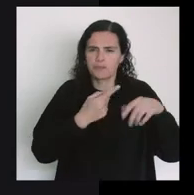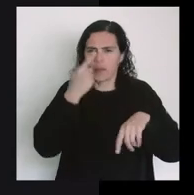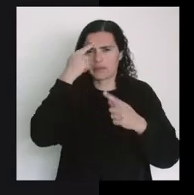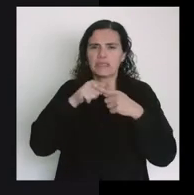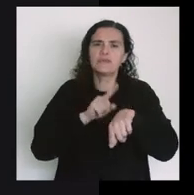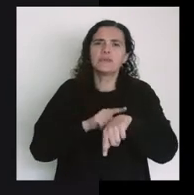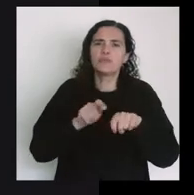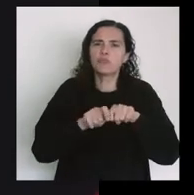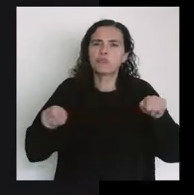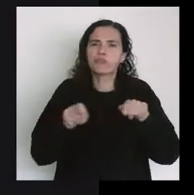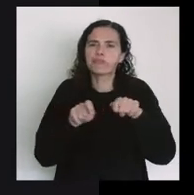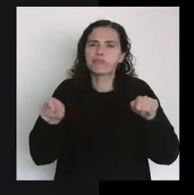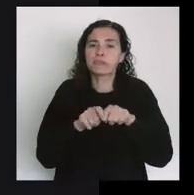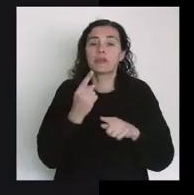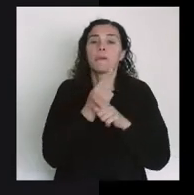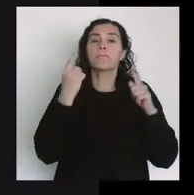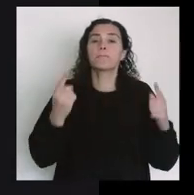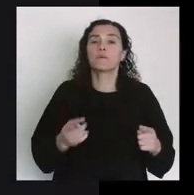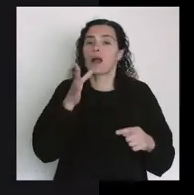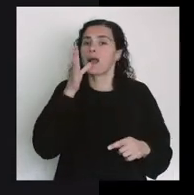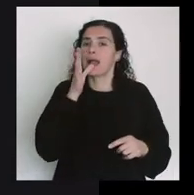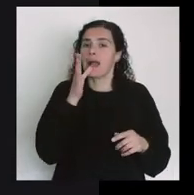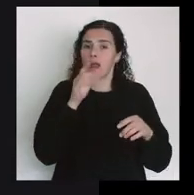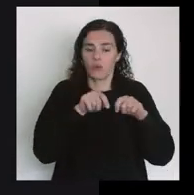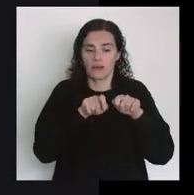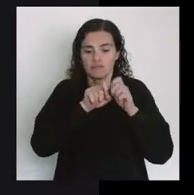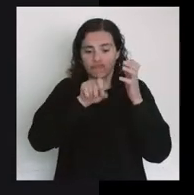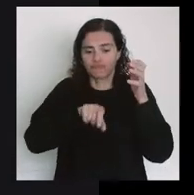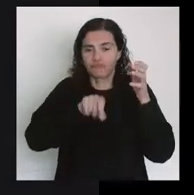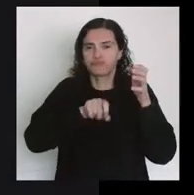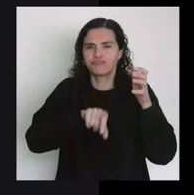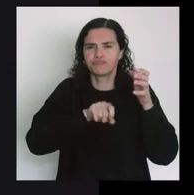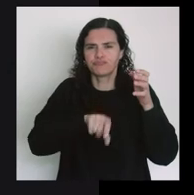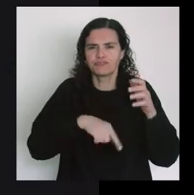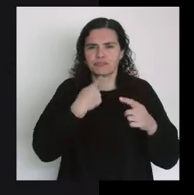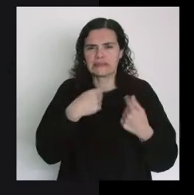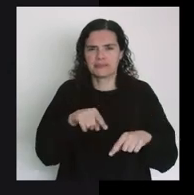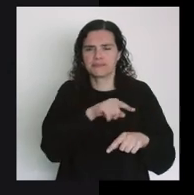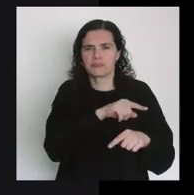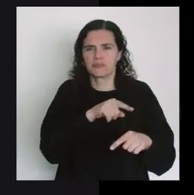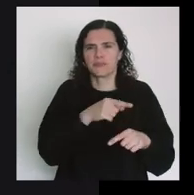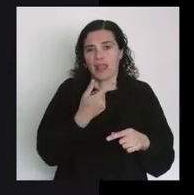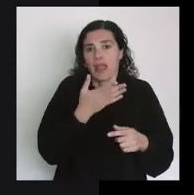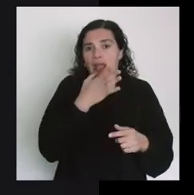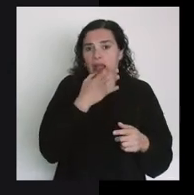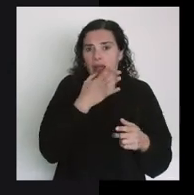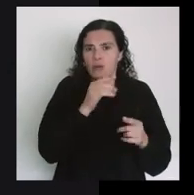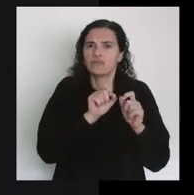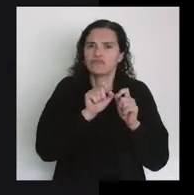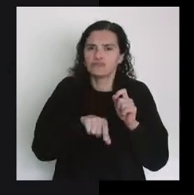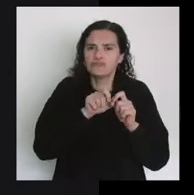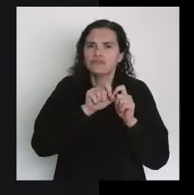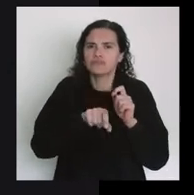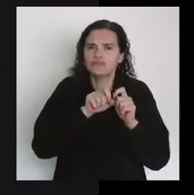measure time because water was leaking out of it. And the pace of the water